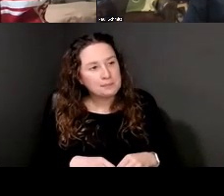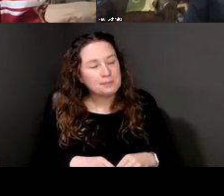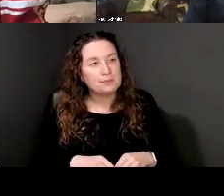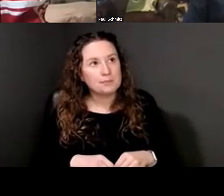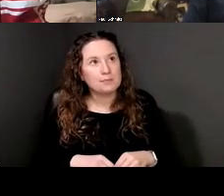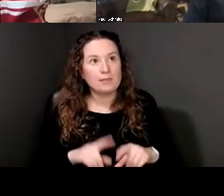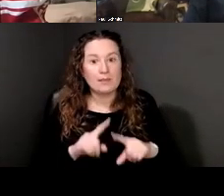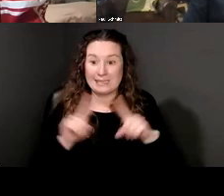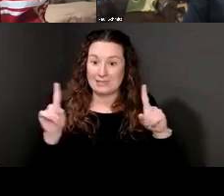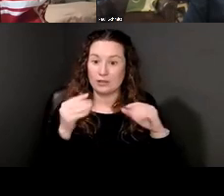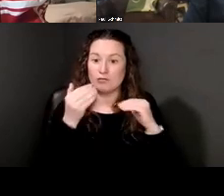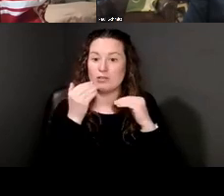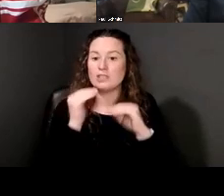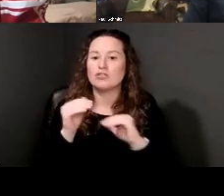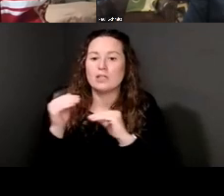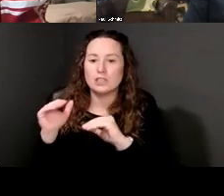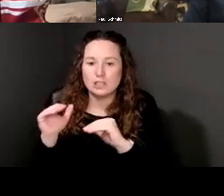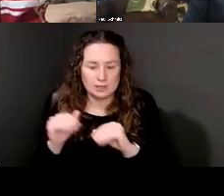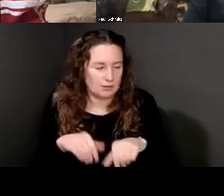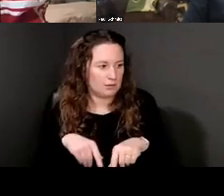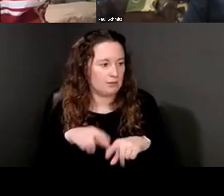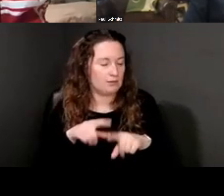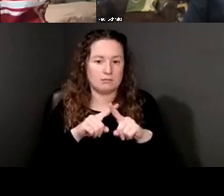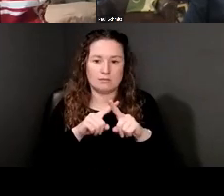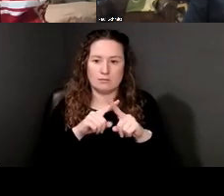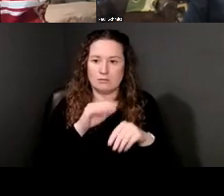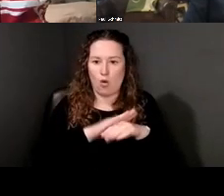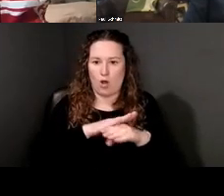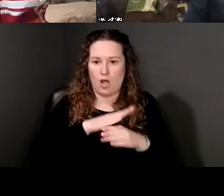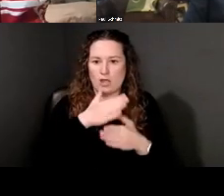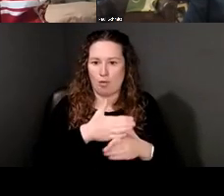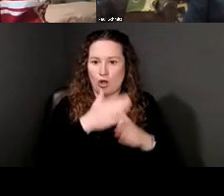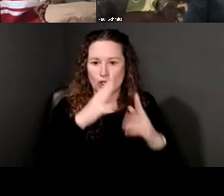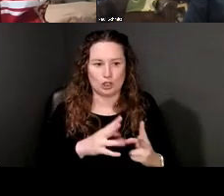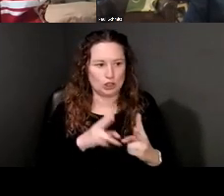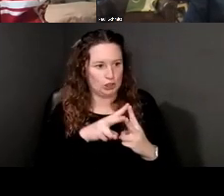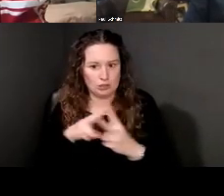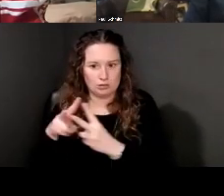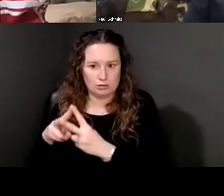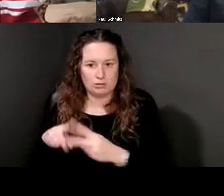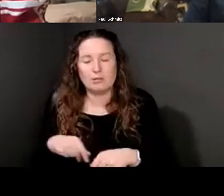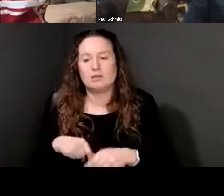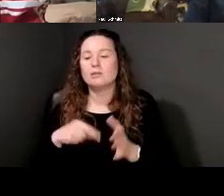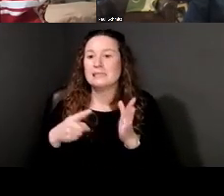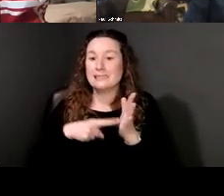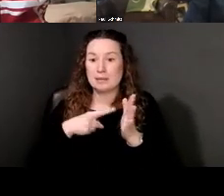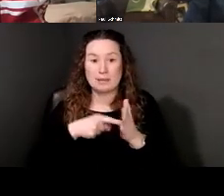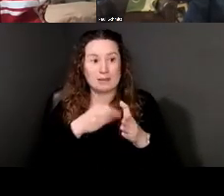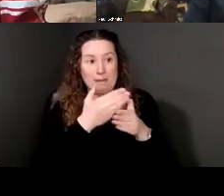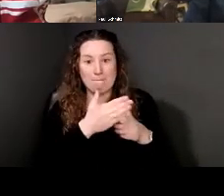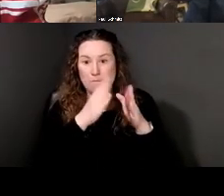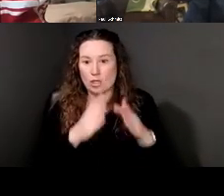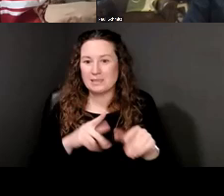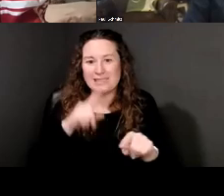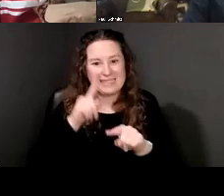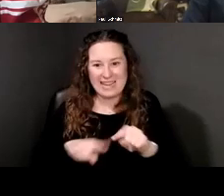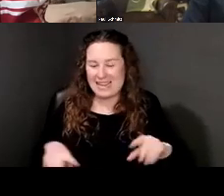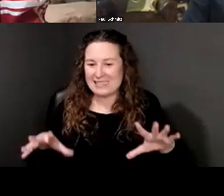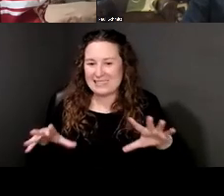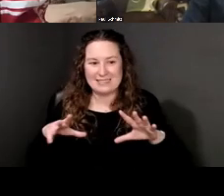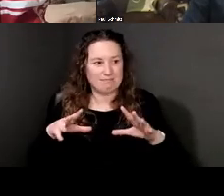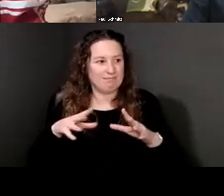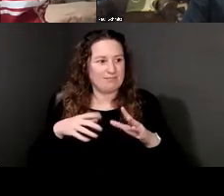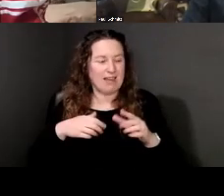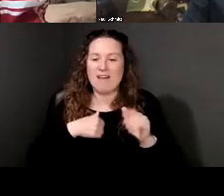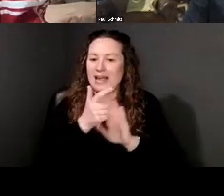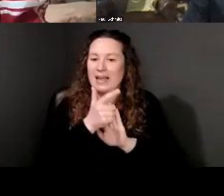what different restrictions on different partners mean, and recognizing that some partners legally can't take certain stands or do things, and